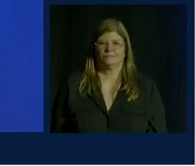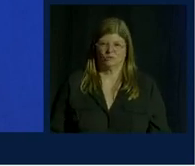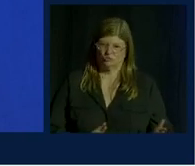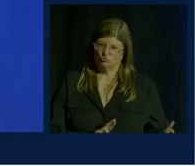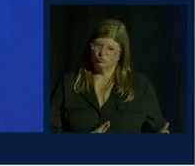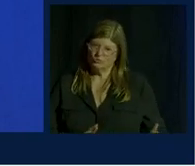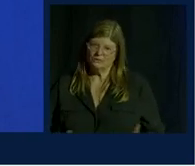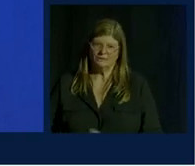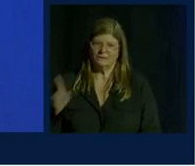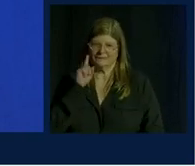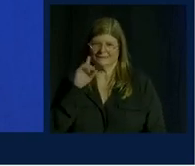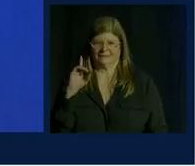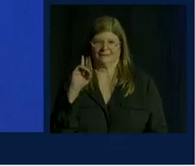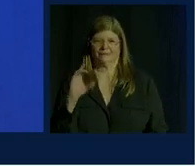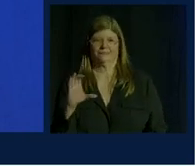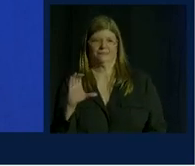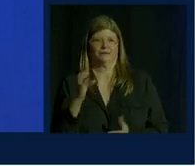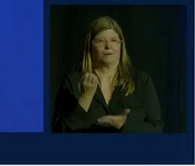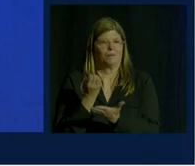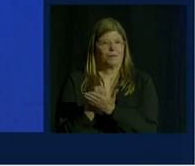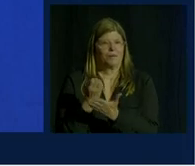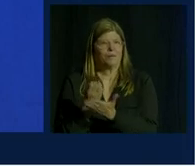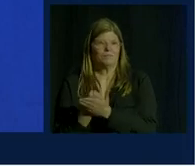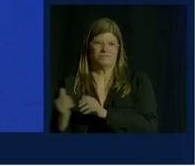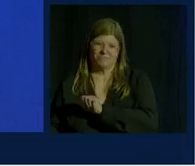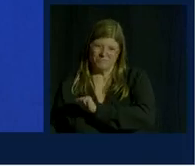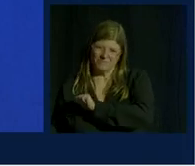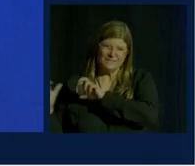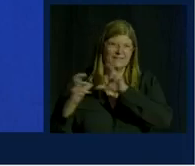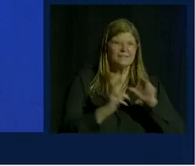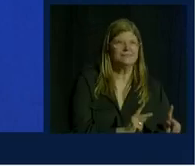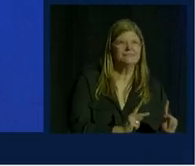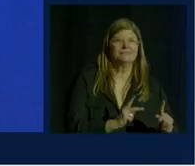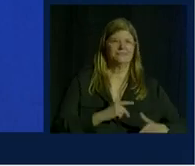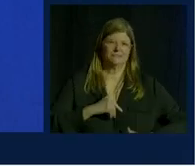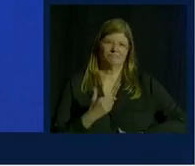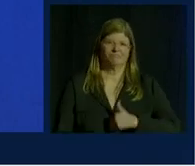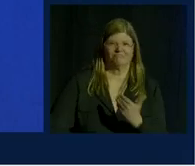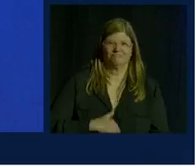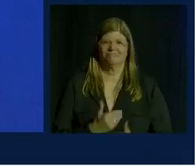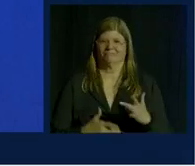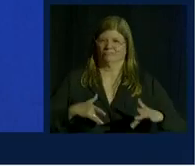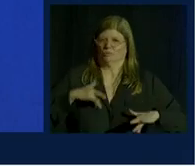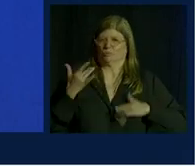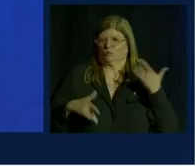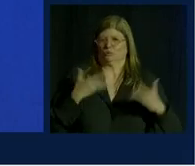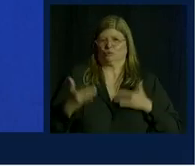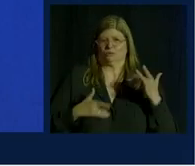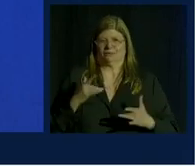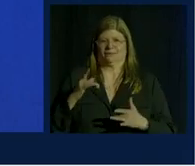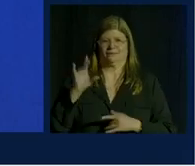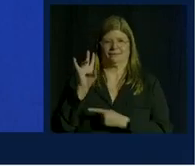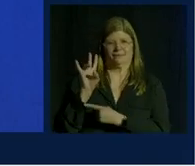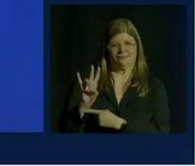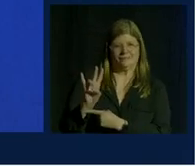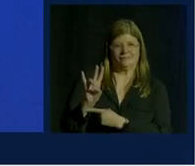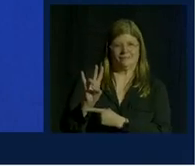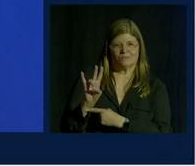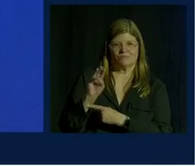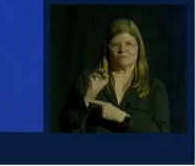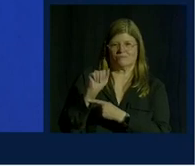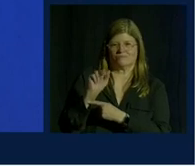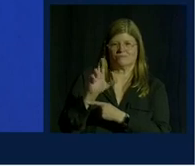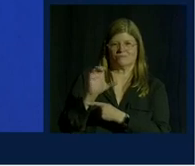economic comeback. I'm excited to be here for our 7th March Madness. It's hard for me to believe